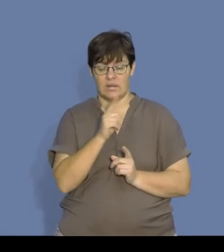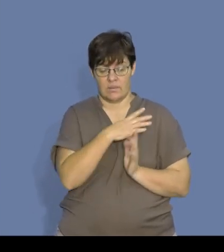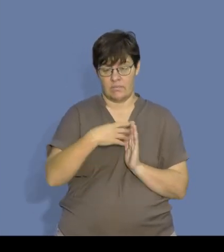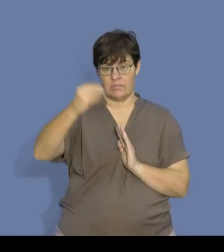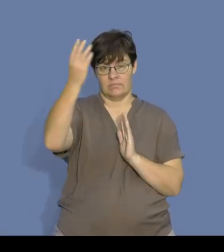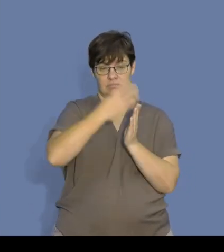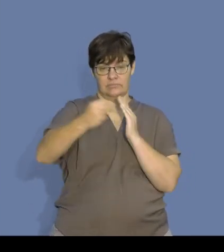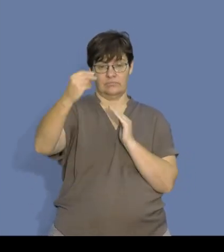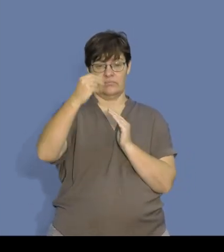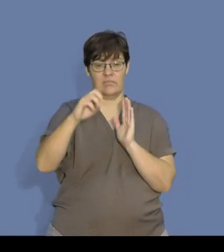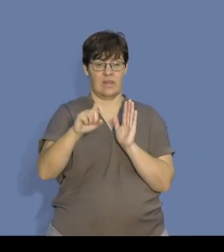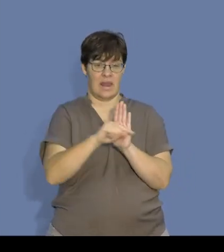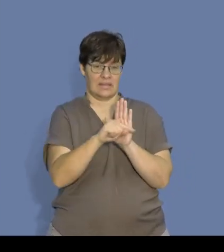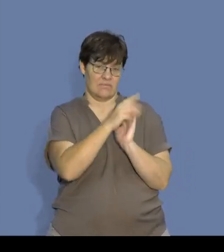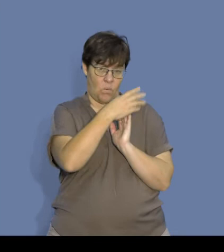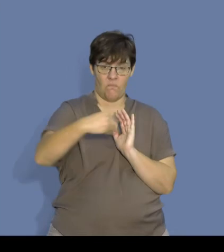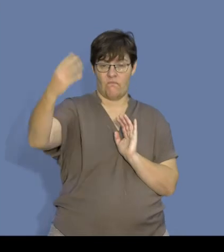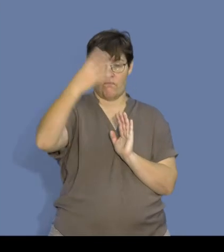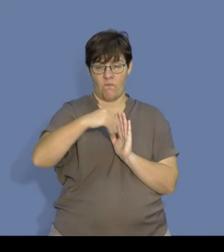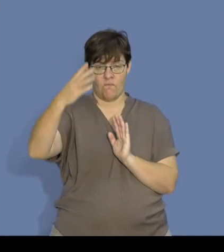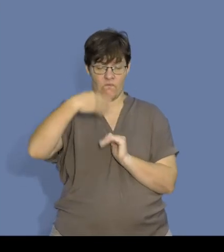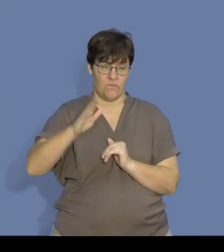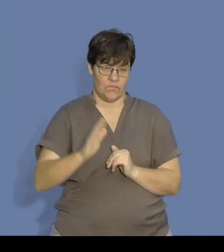leave the zinc.